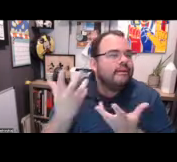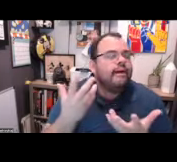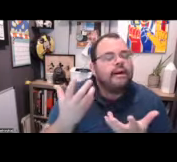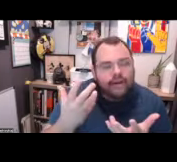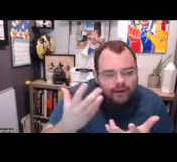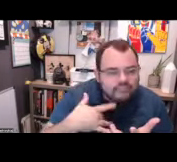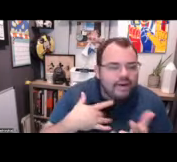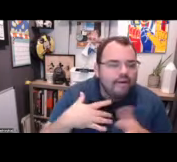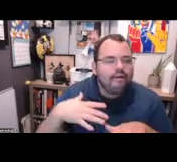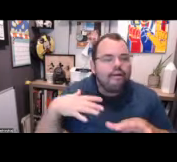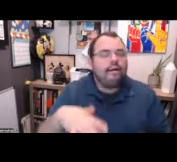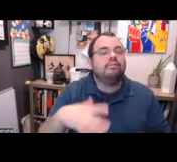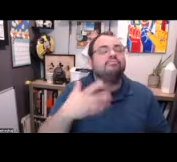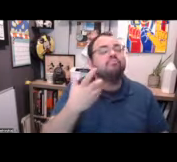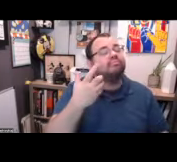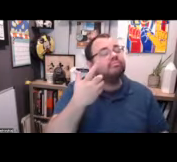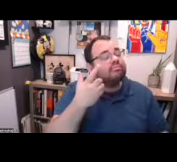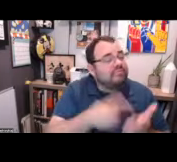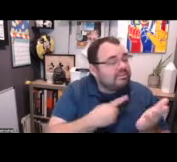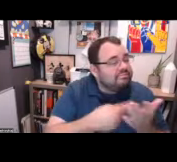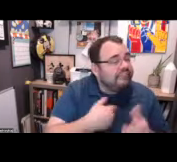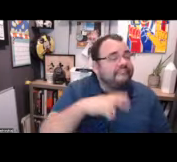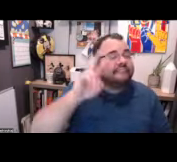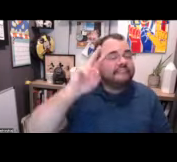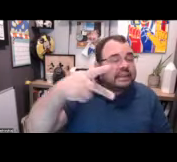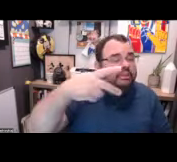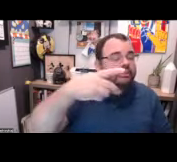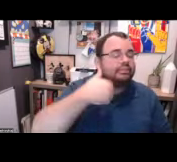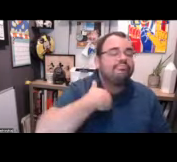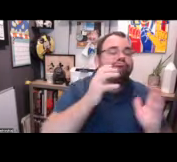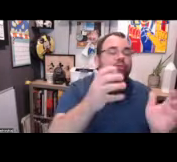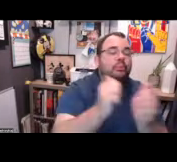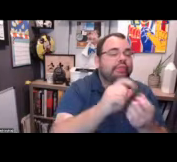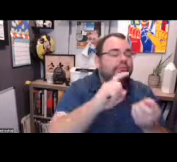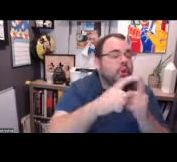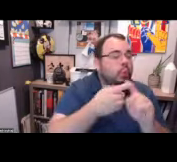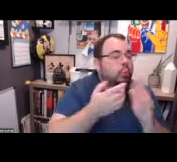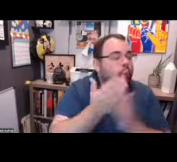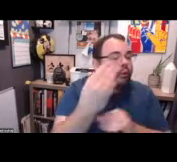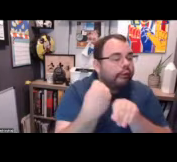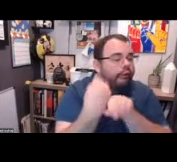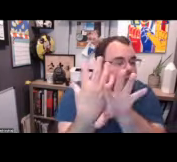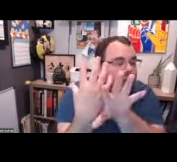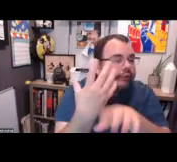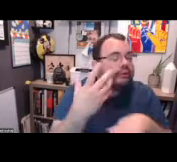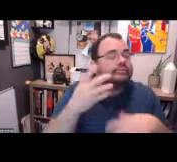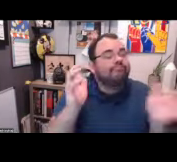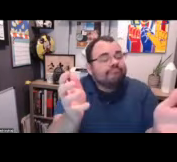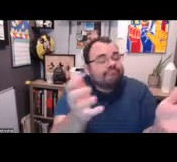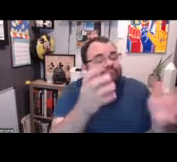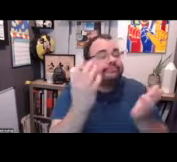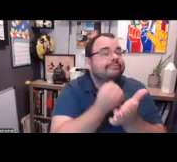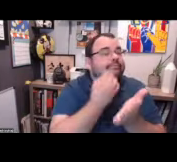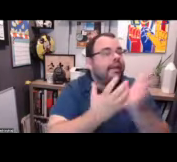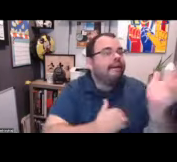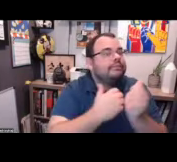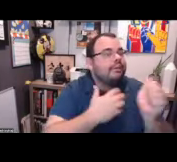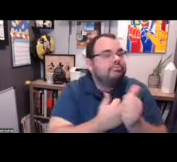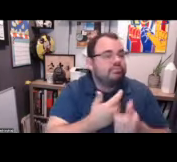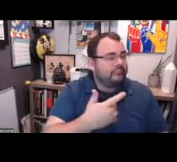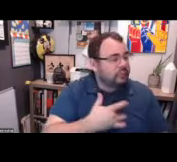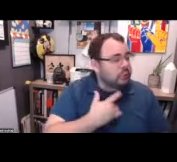talking and start signing. And the relief that I felt, I mean, even using a video phone, talking with